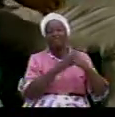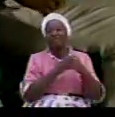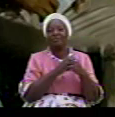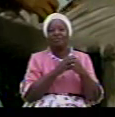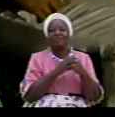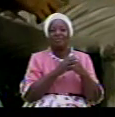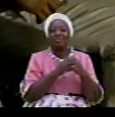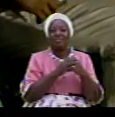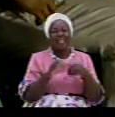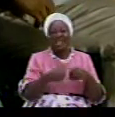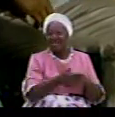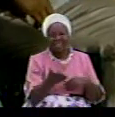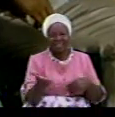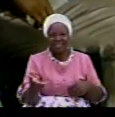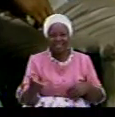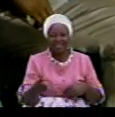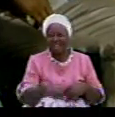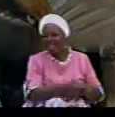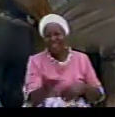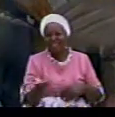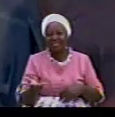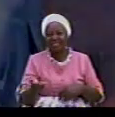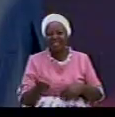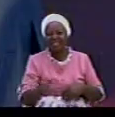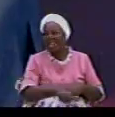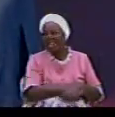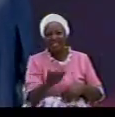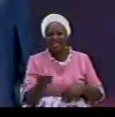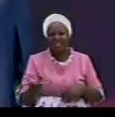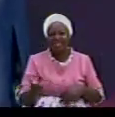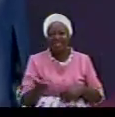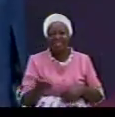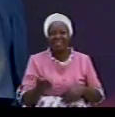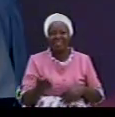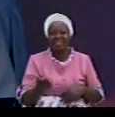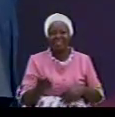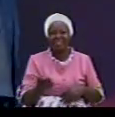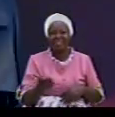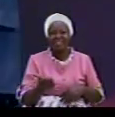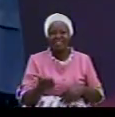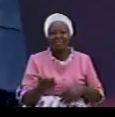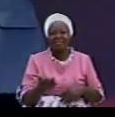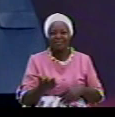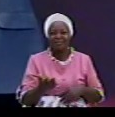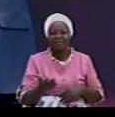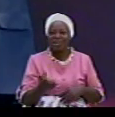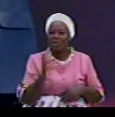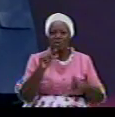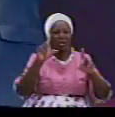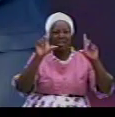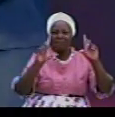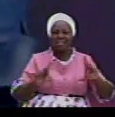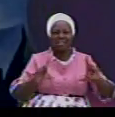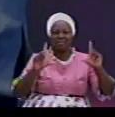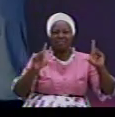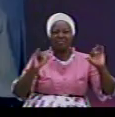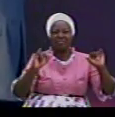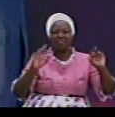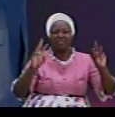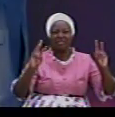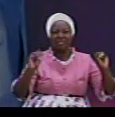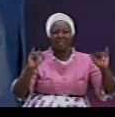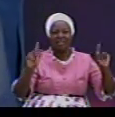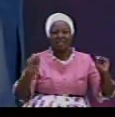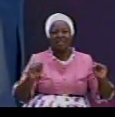Whatsoever, whatsoever, whatsoever. There's no limit when you have